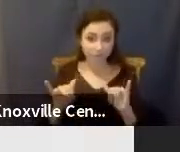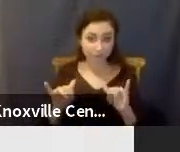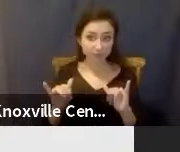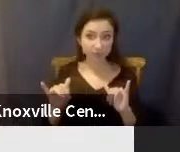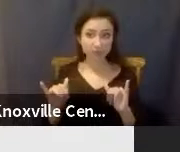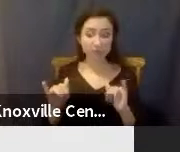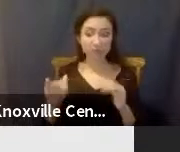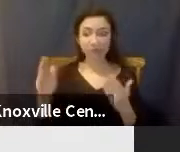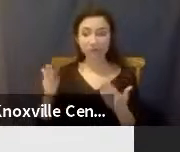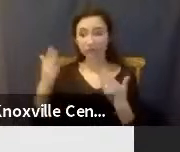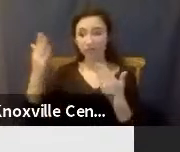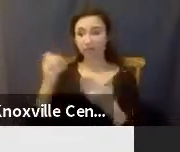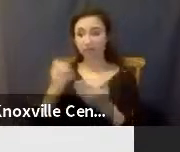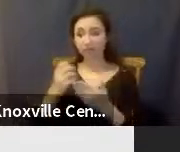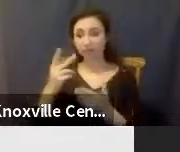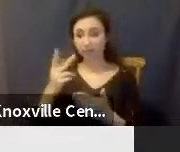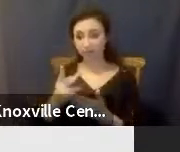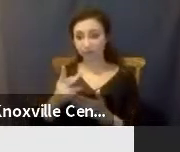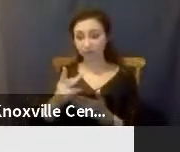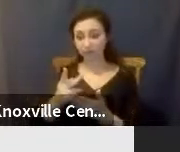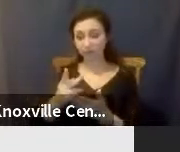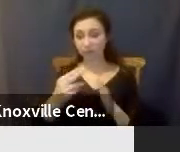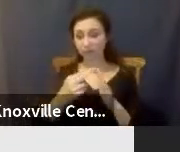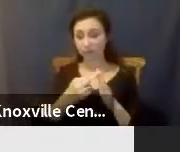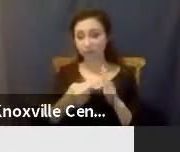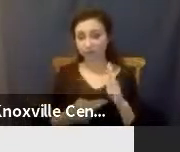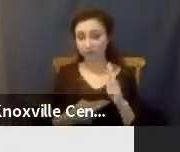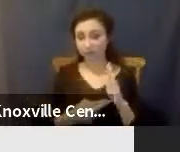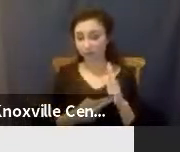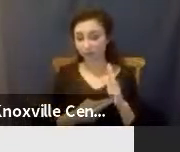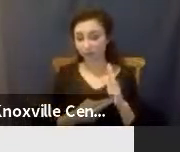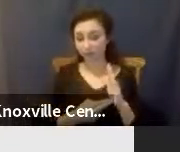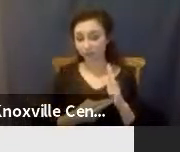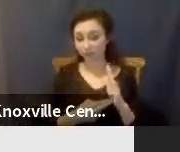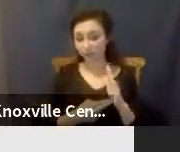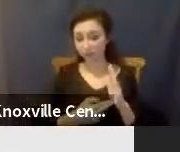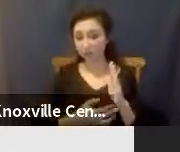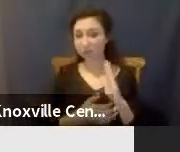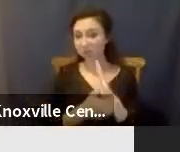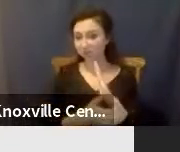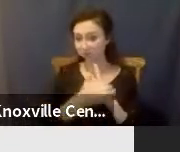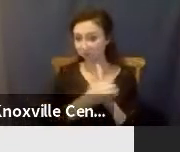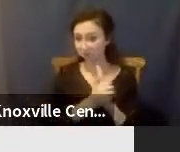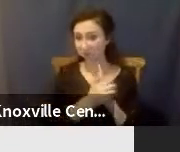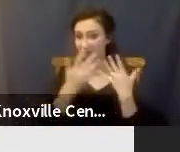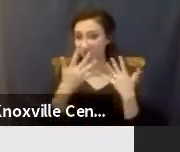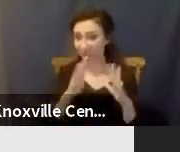the motion to approve the rules as amended.